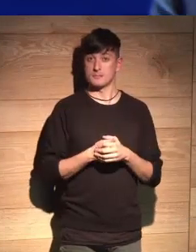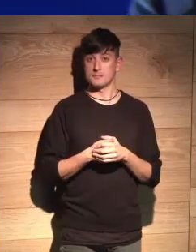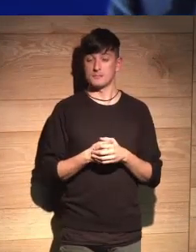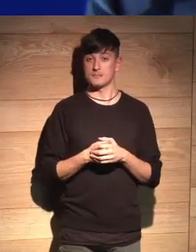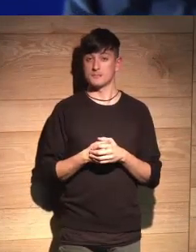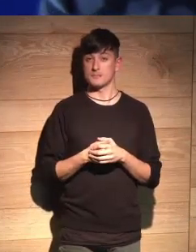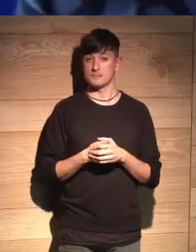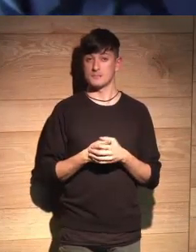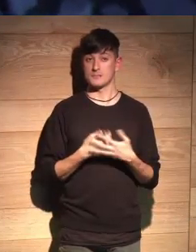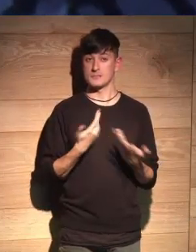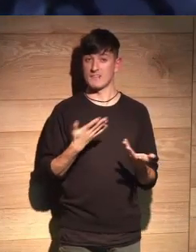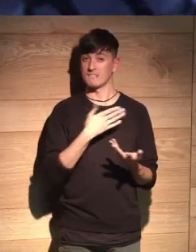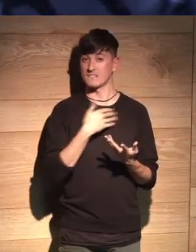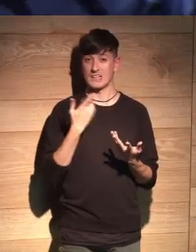career.